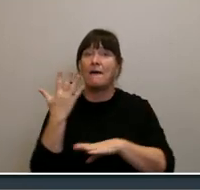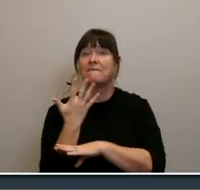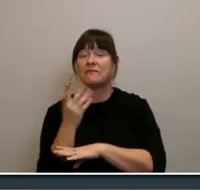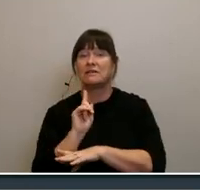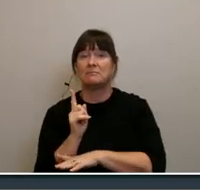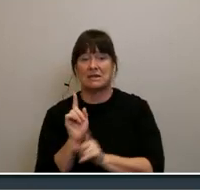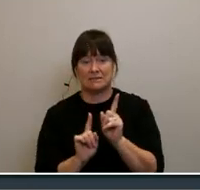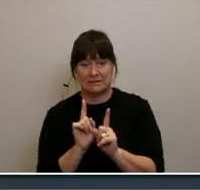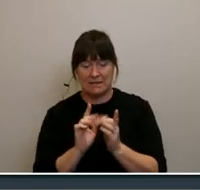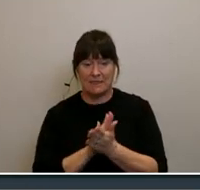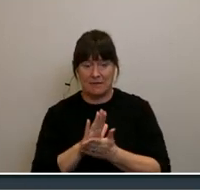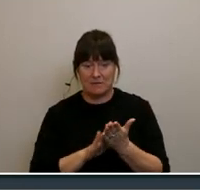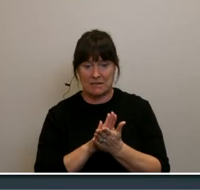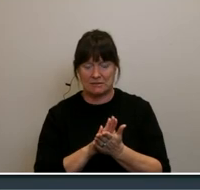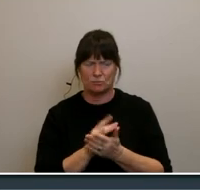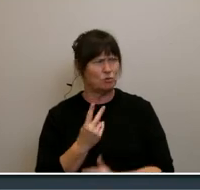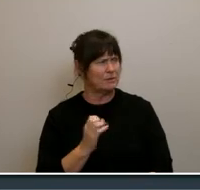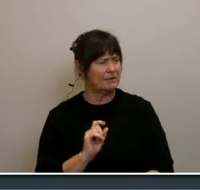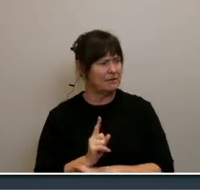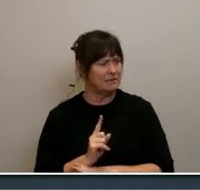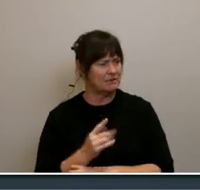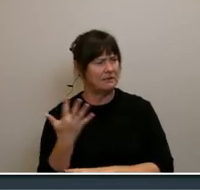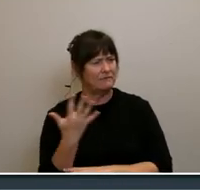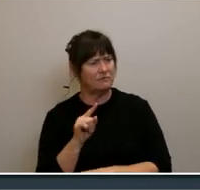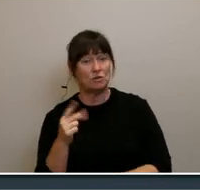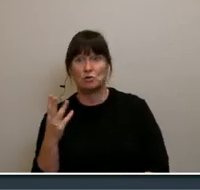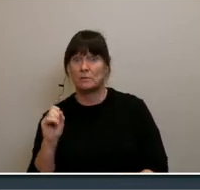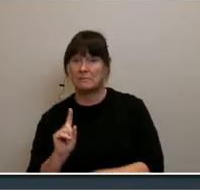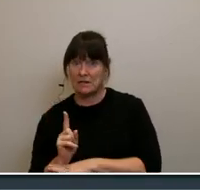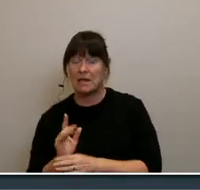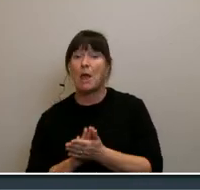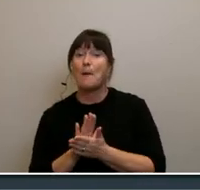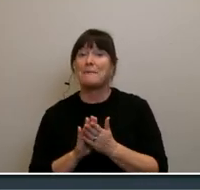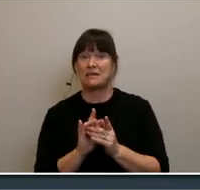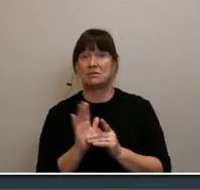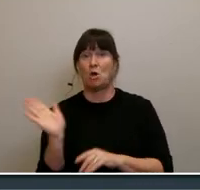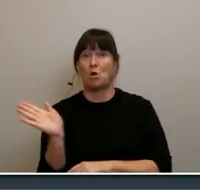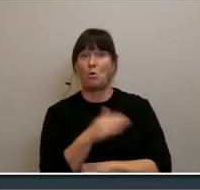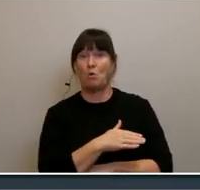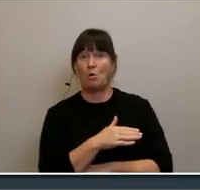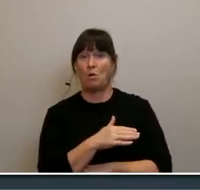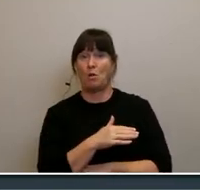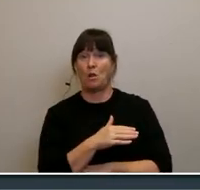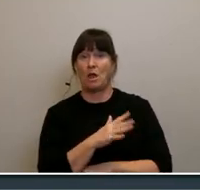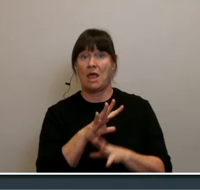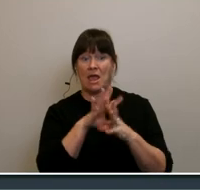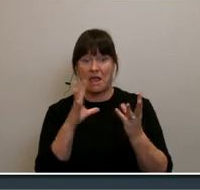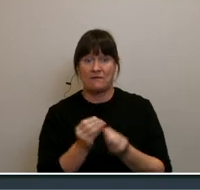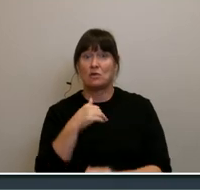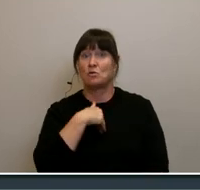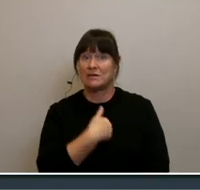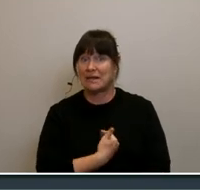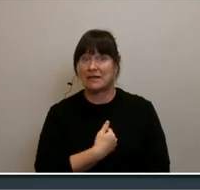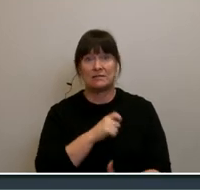15-minute city, by which they mean, was it 20? 15 to 20, anyway, which means that all the necessities for living are within